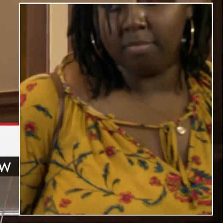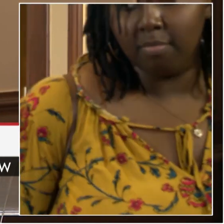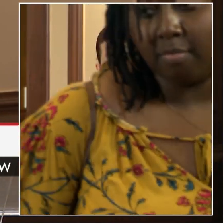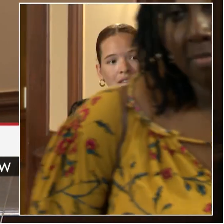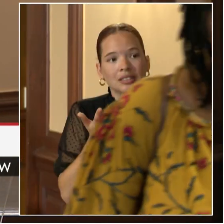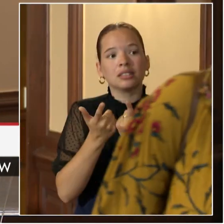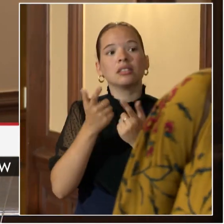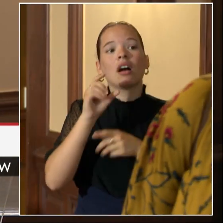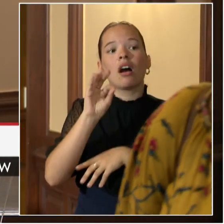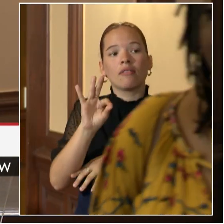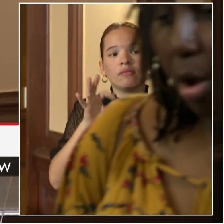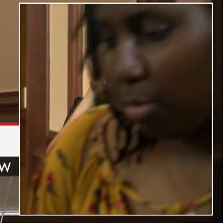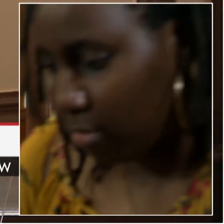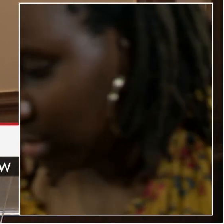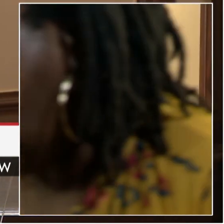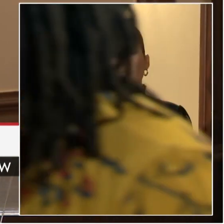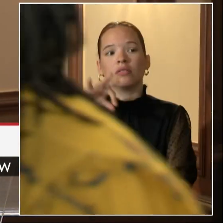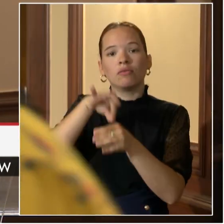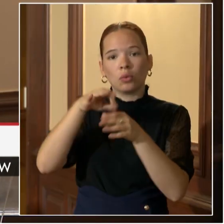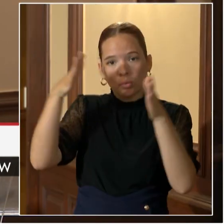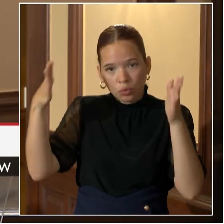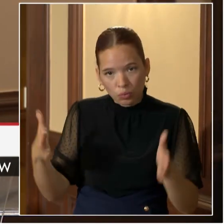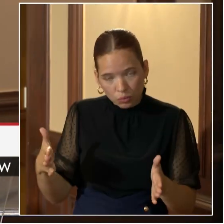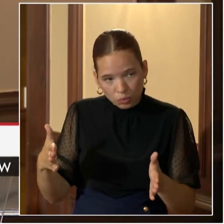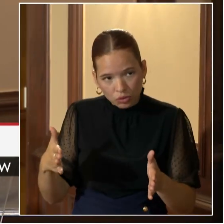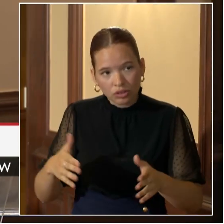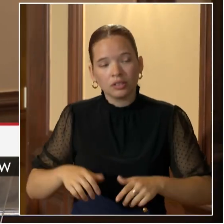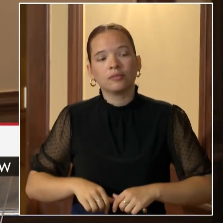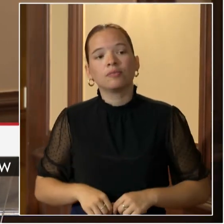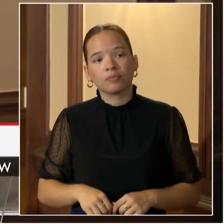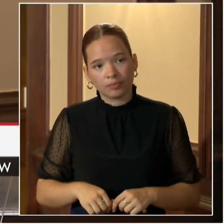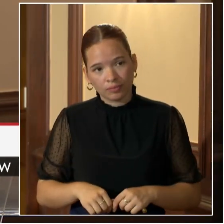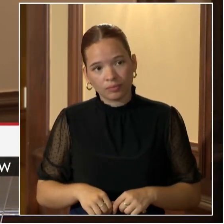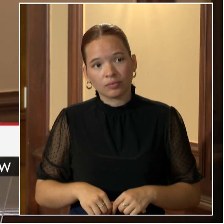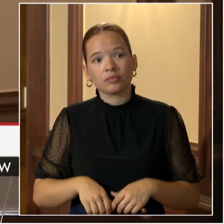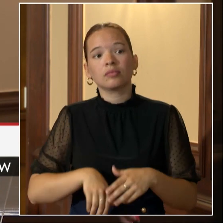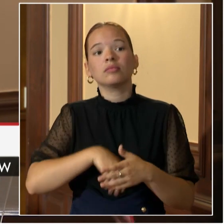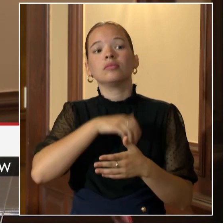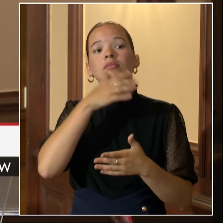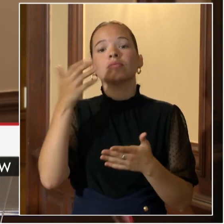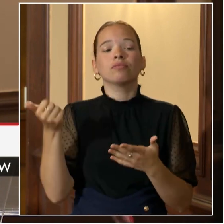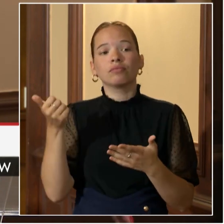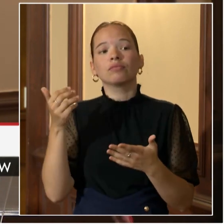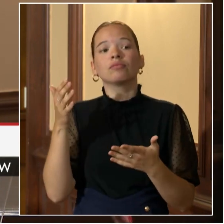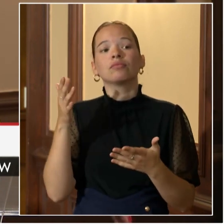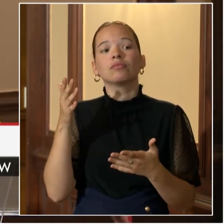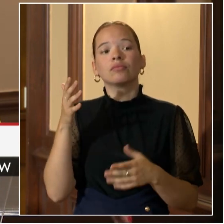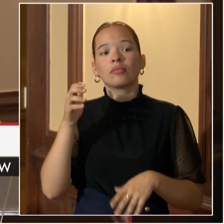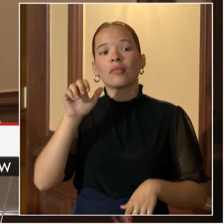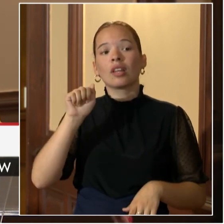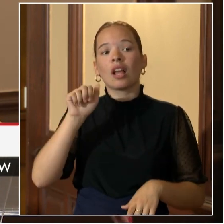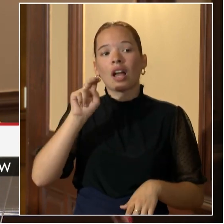and $12,000 to the Anacostia Coordinating Council.